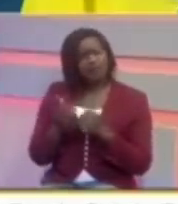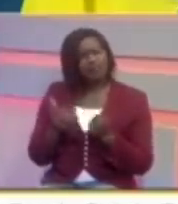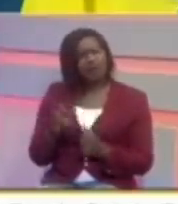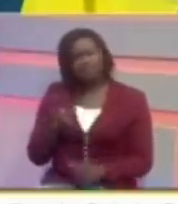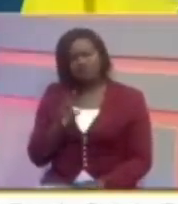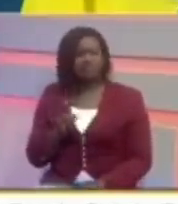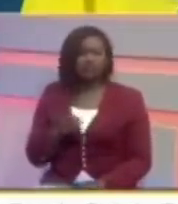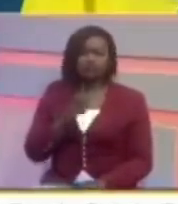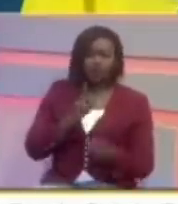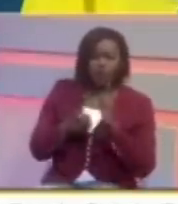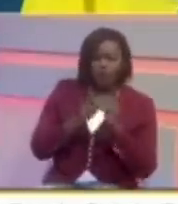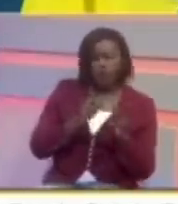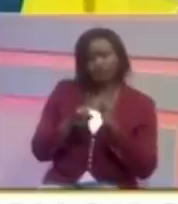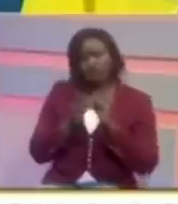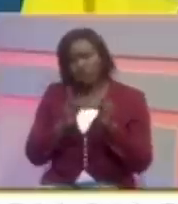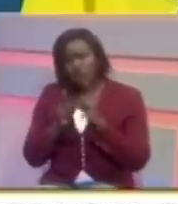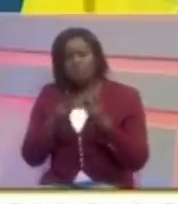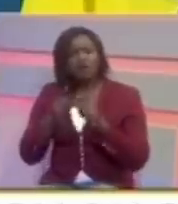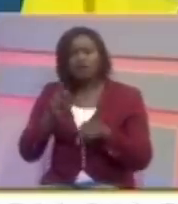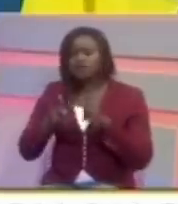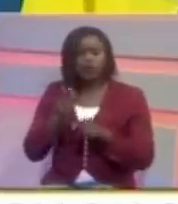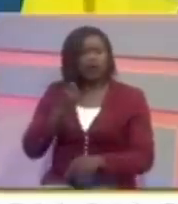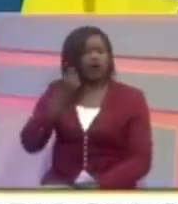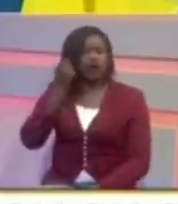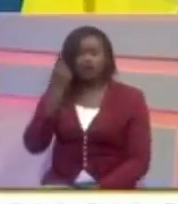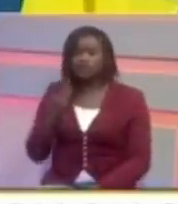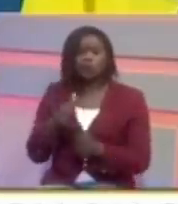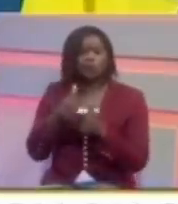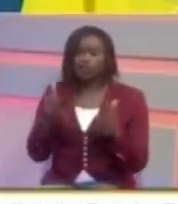people don't get it properly.